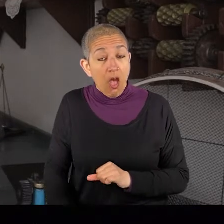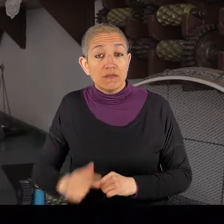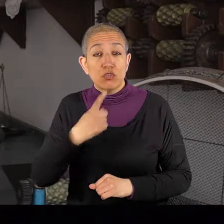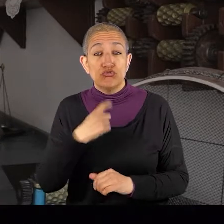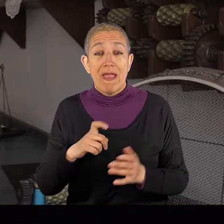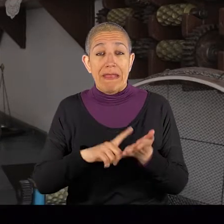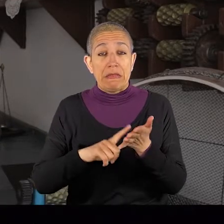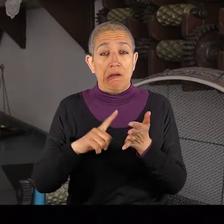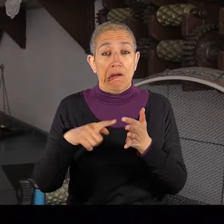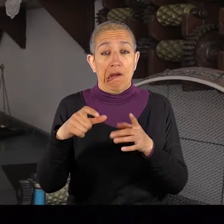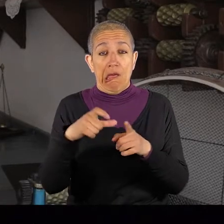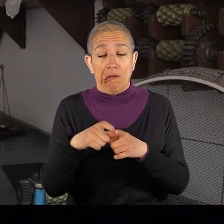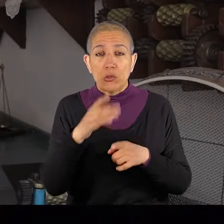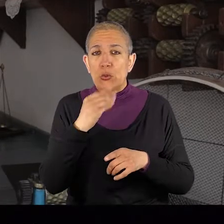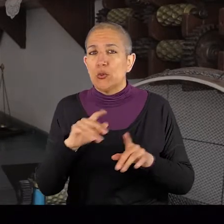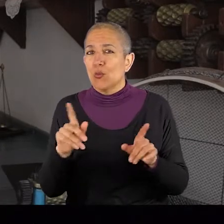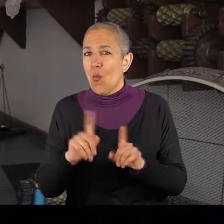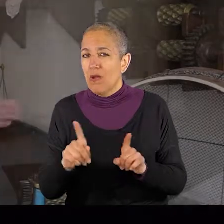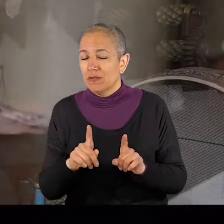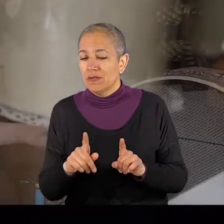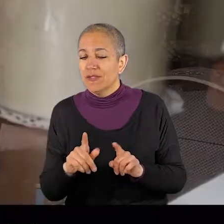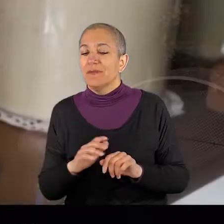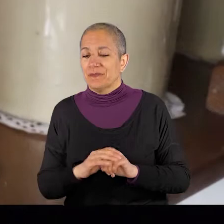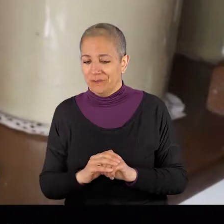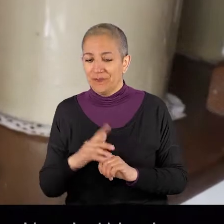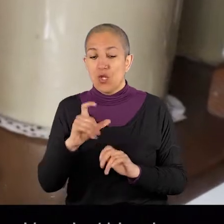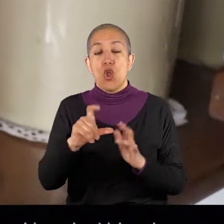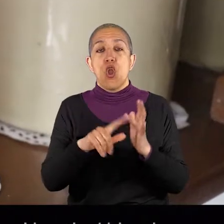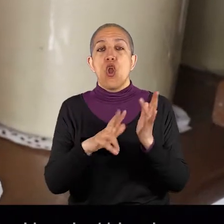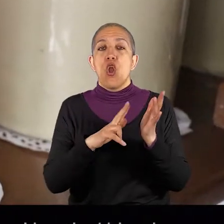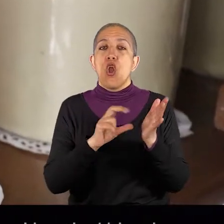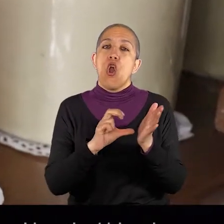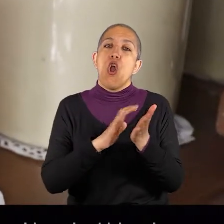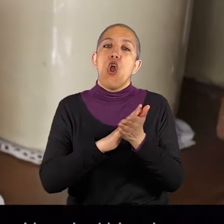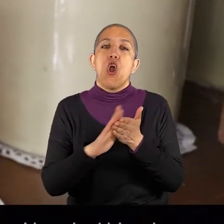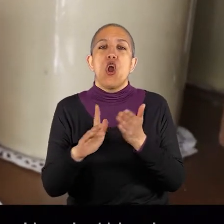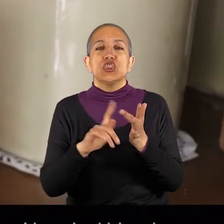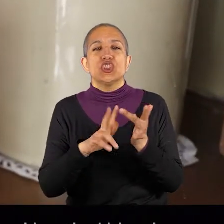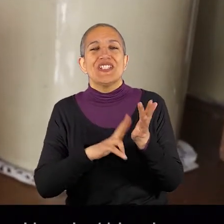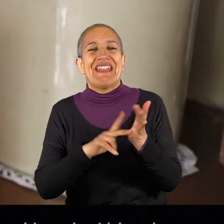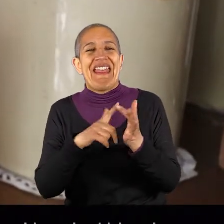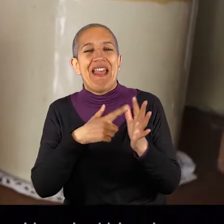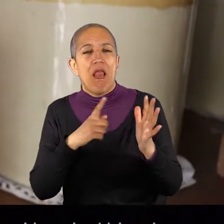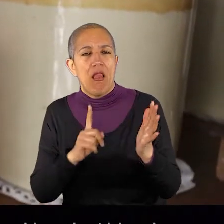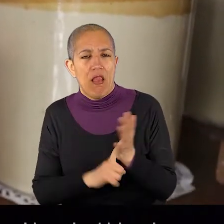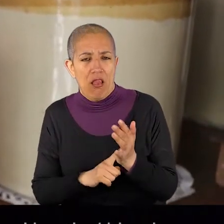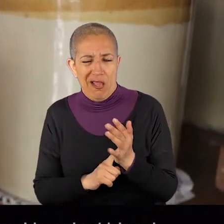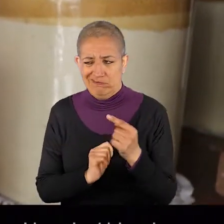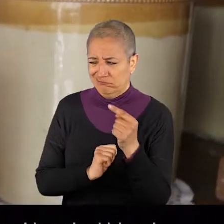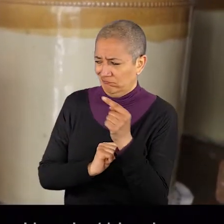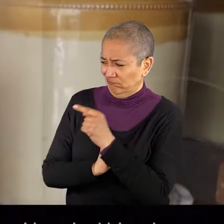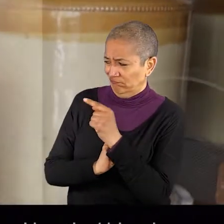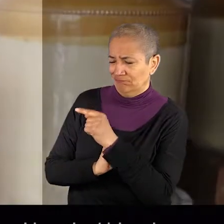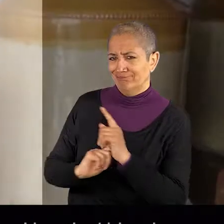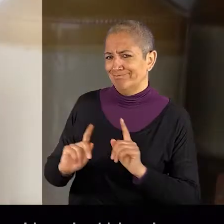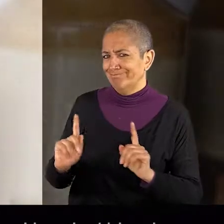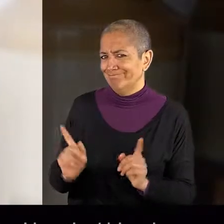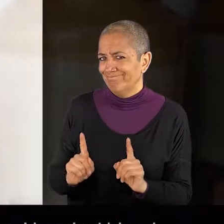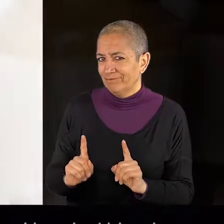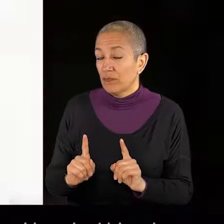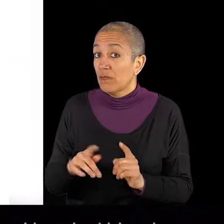Following that, for red, they used this. This is cochineal. And cochineal